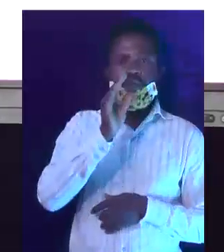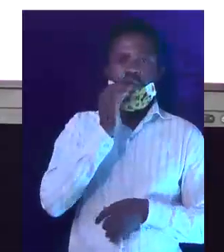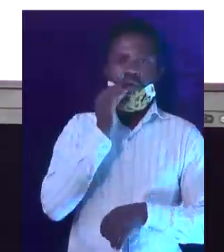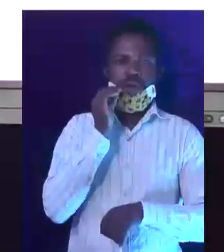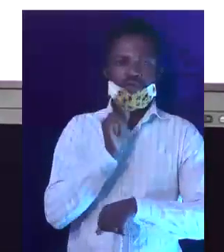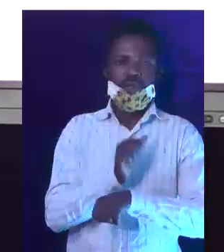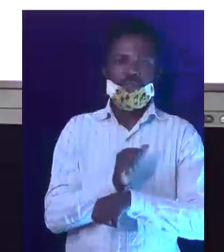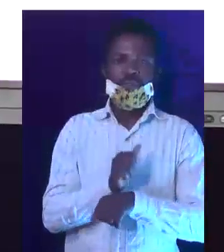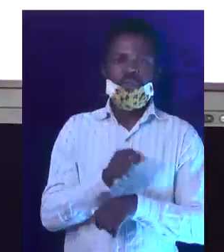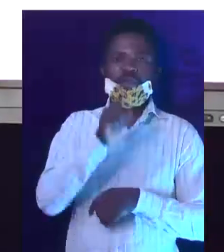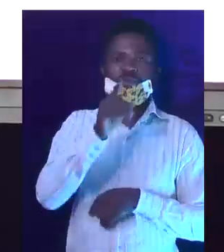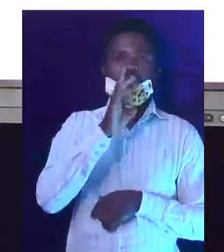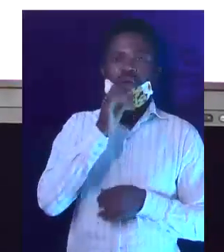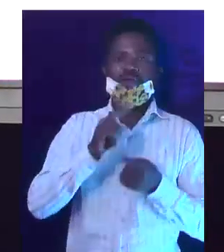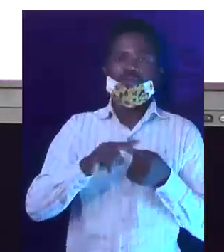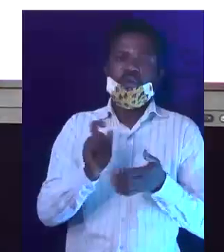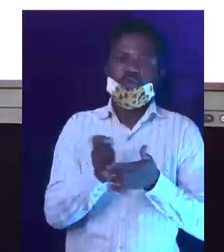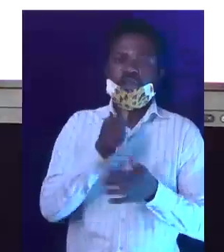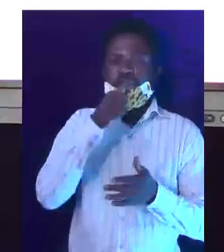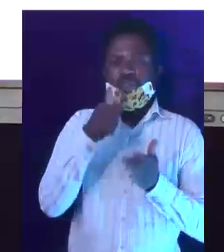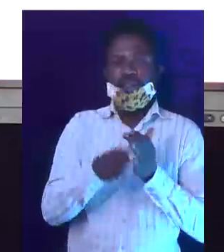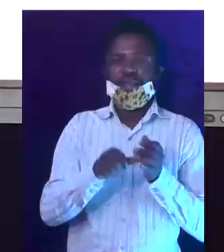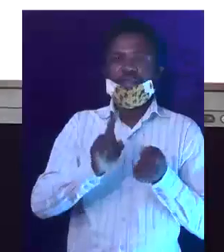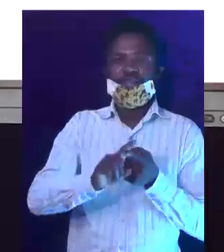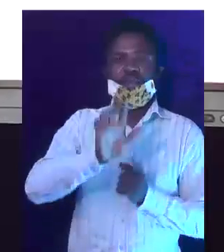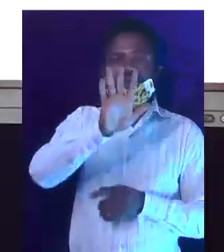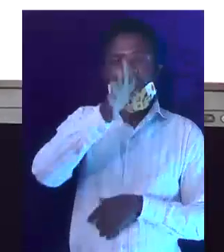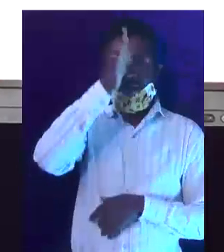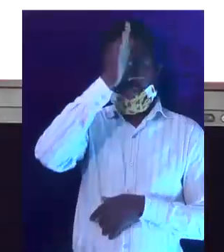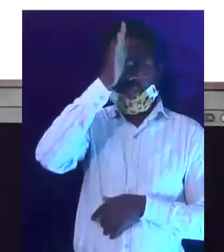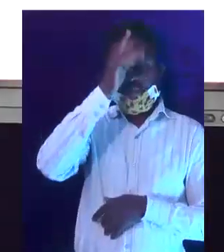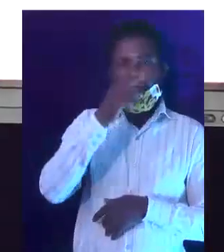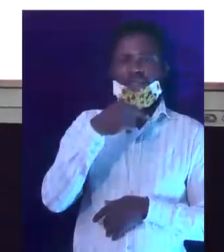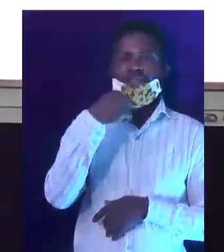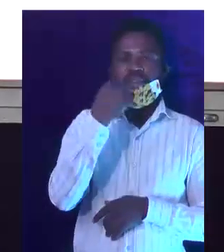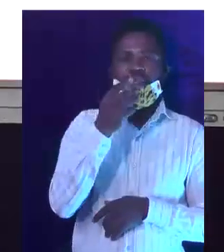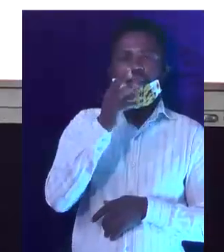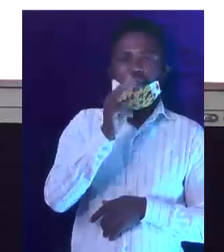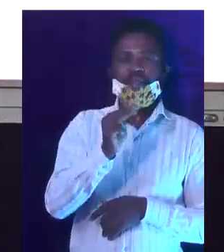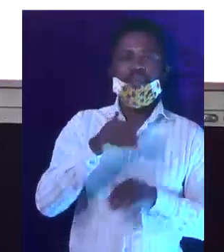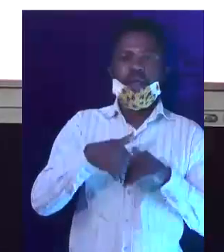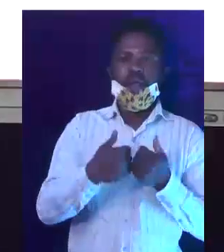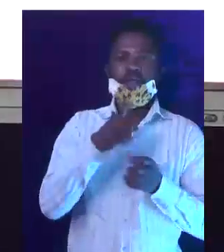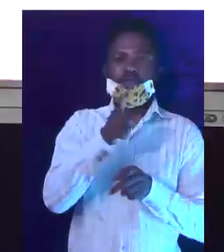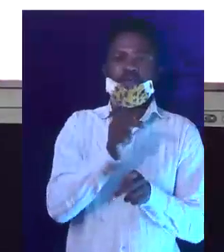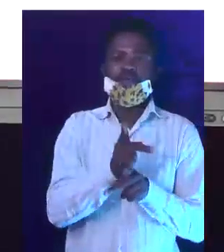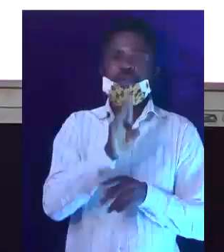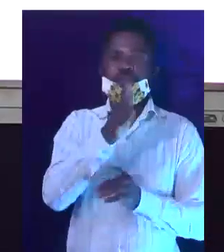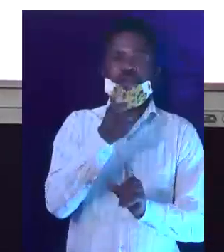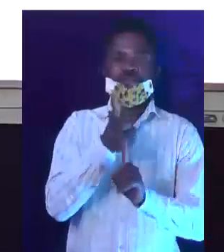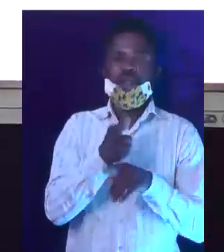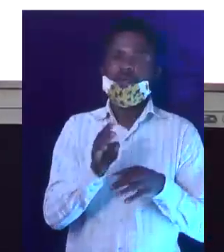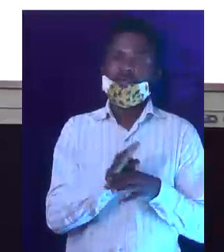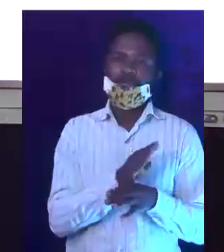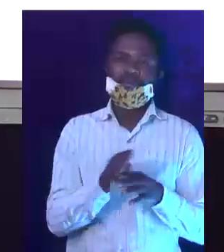For your assignment, you are to write a letter to your father, telling him how you keep yourself